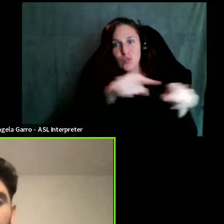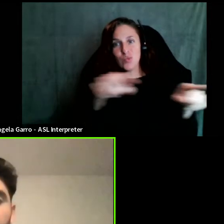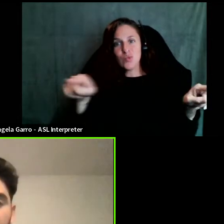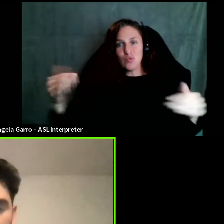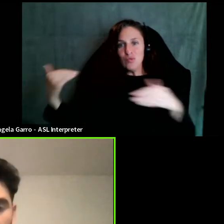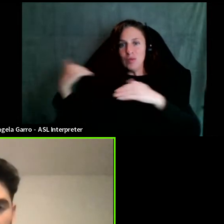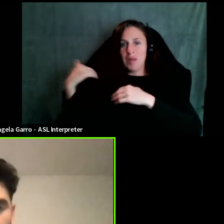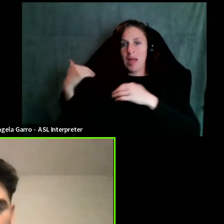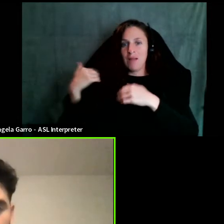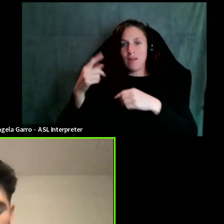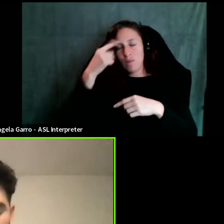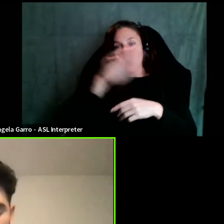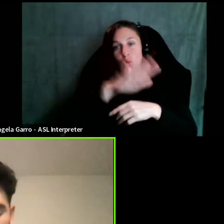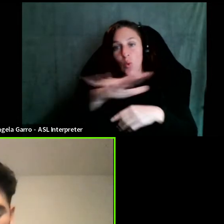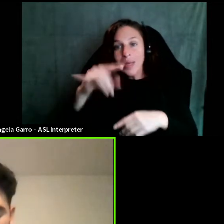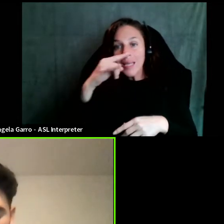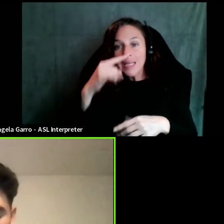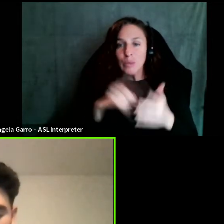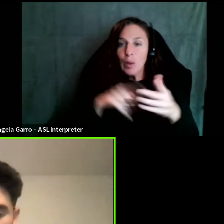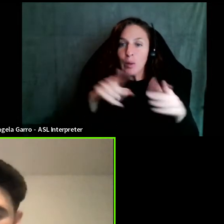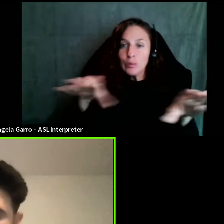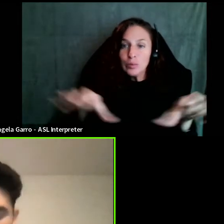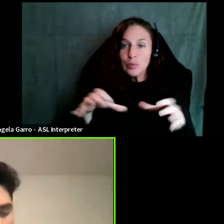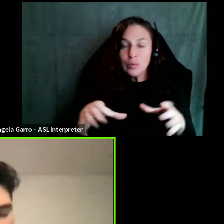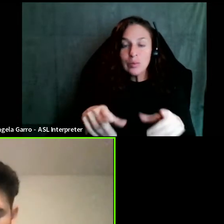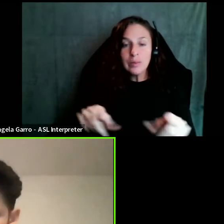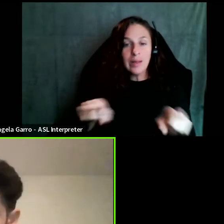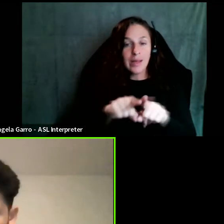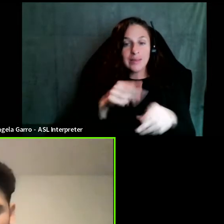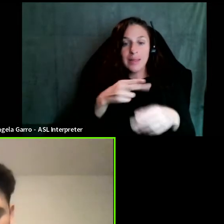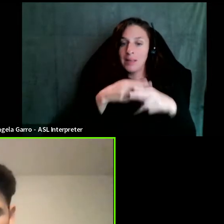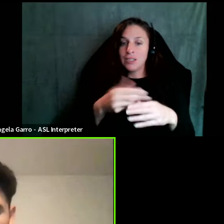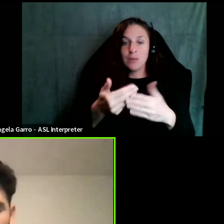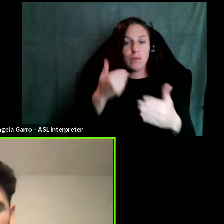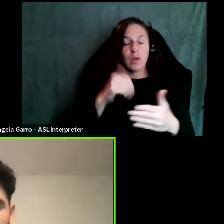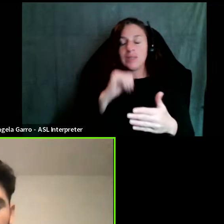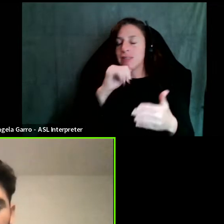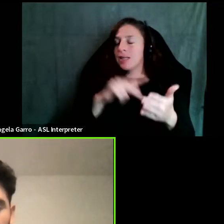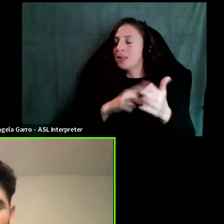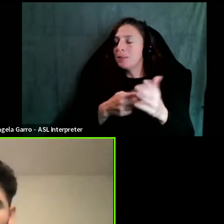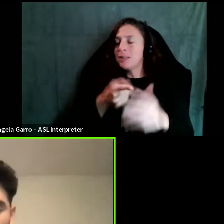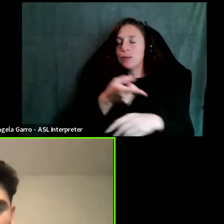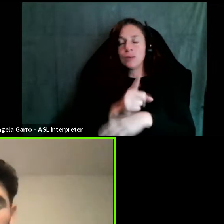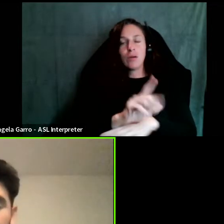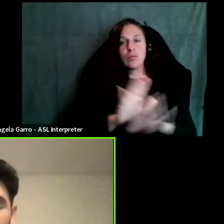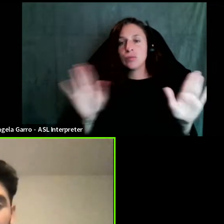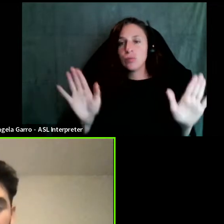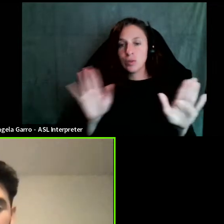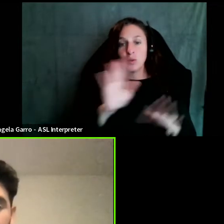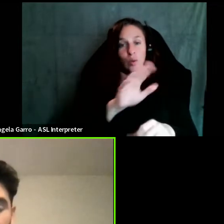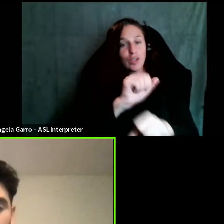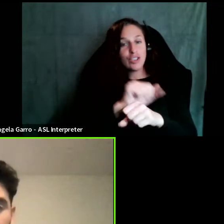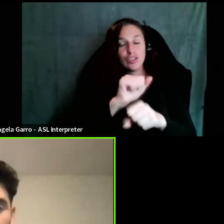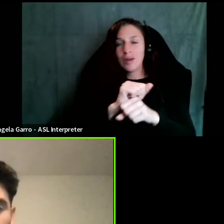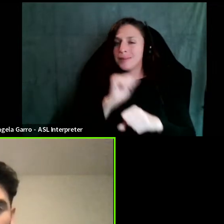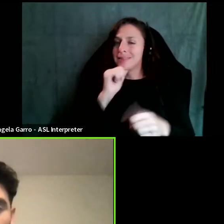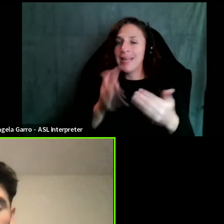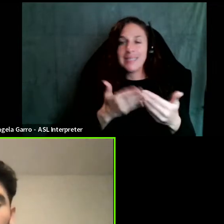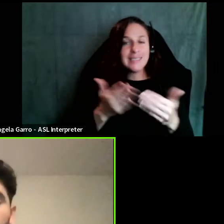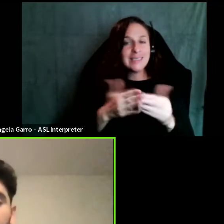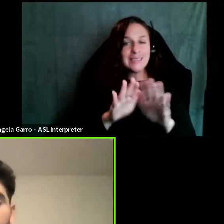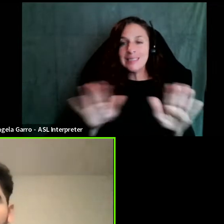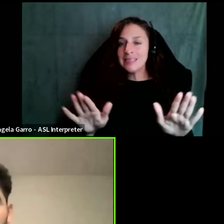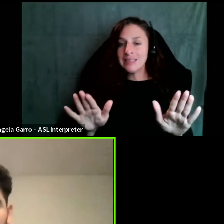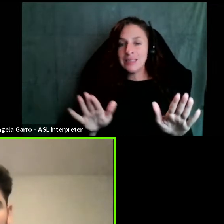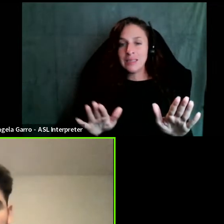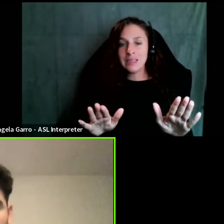children and what you guys are doing. And as I mentioned before, and I did not mean to insult you by it, but your job is not easy. You